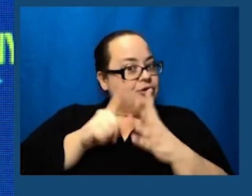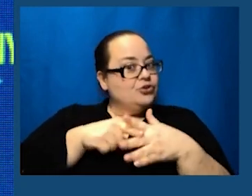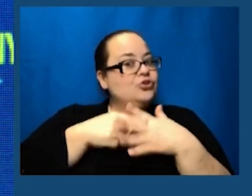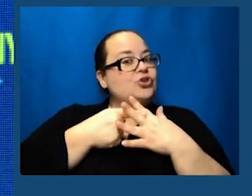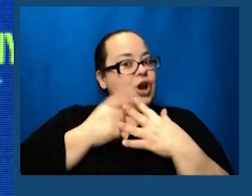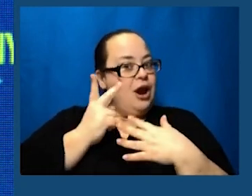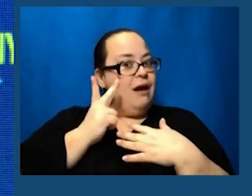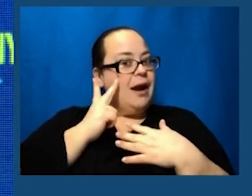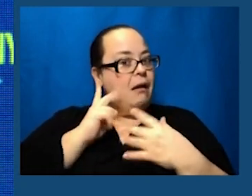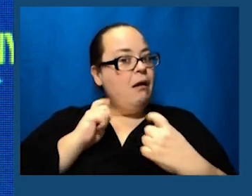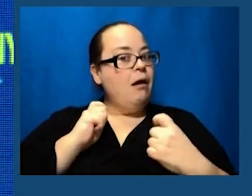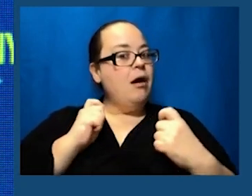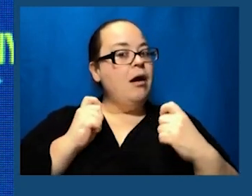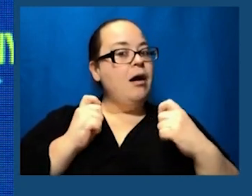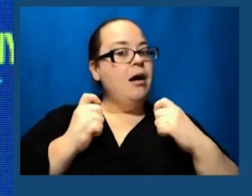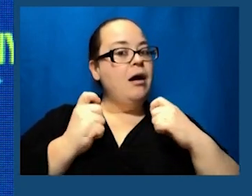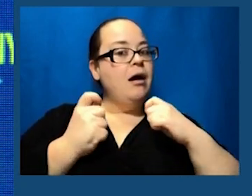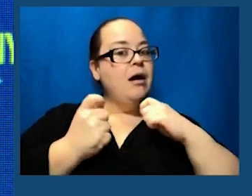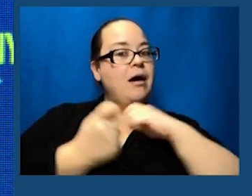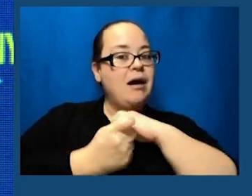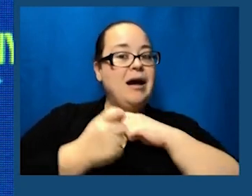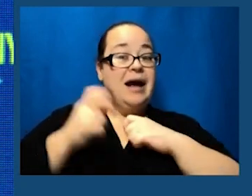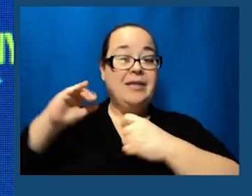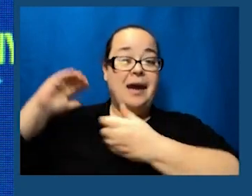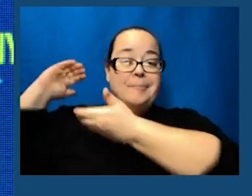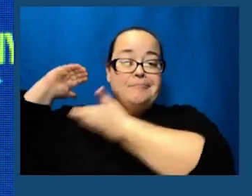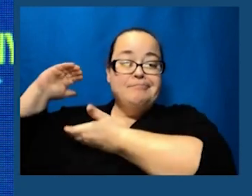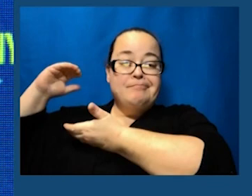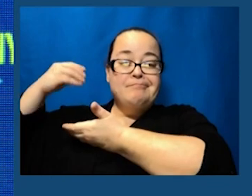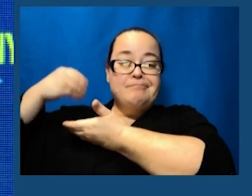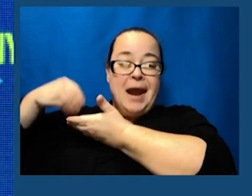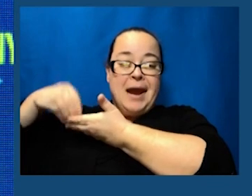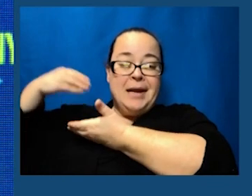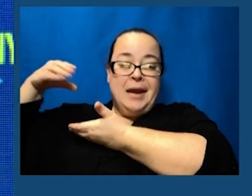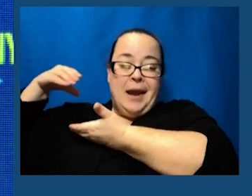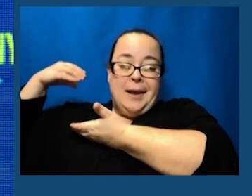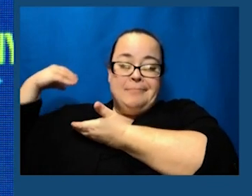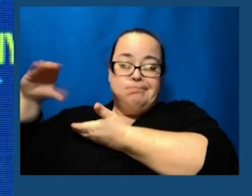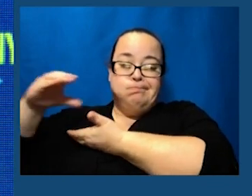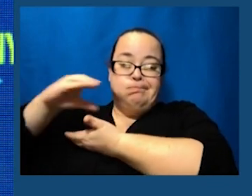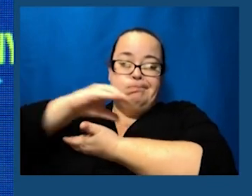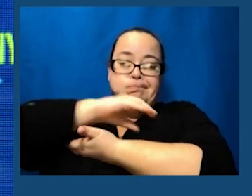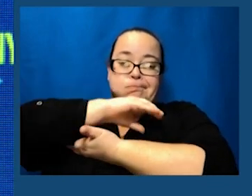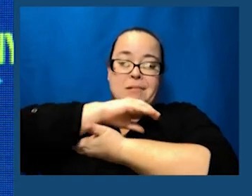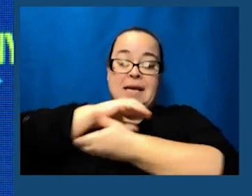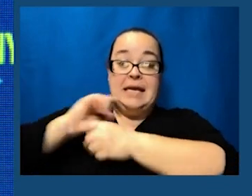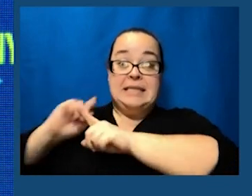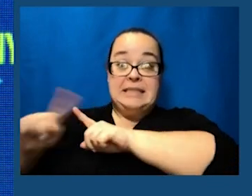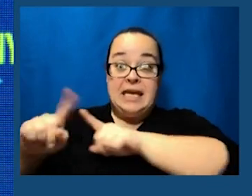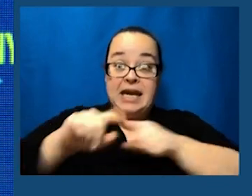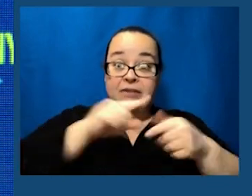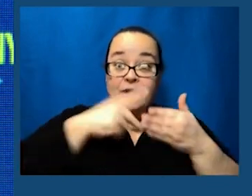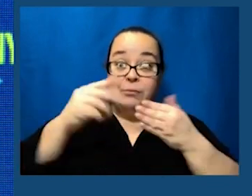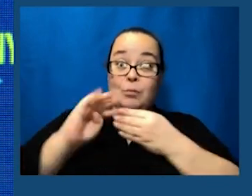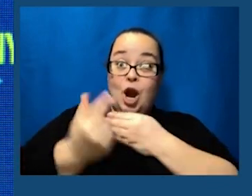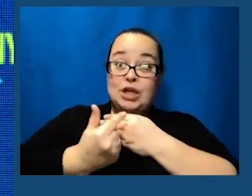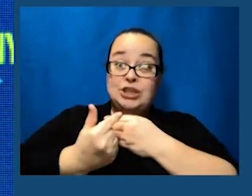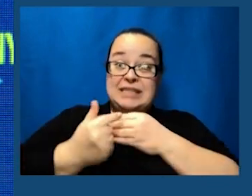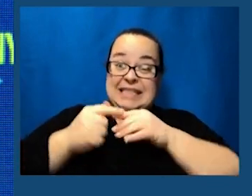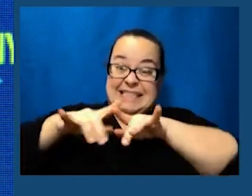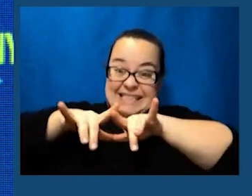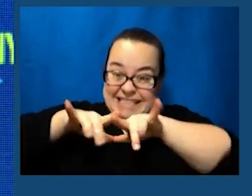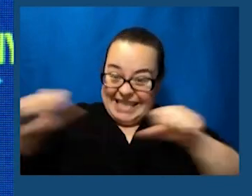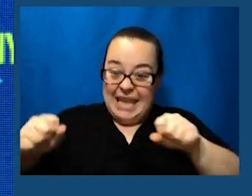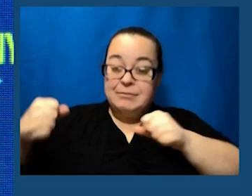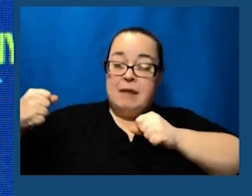kind of money allows all these projects to go on simultaneously, so then you get that bang for your buck. And